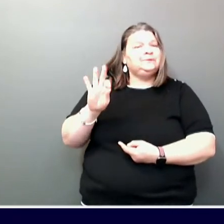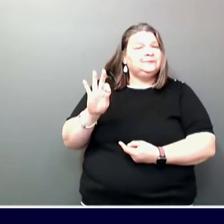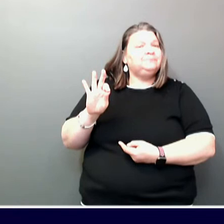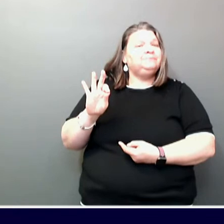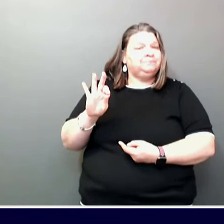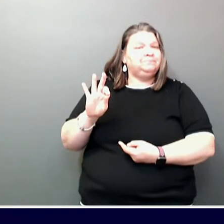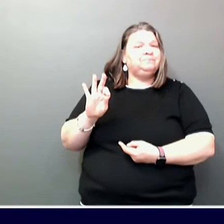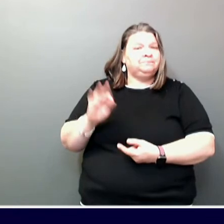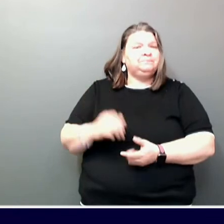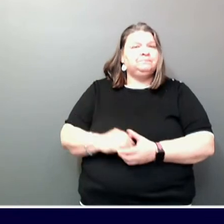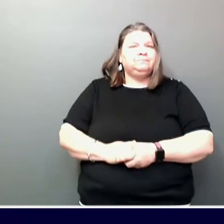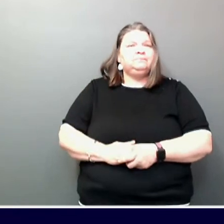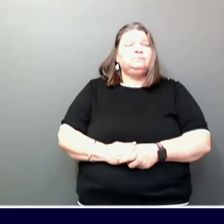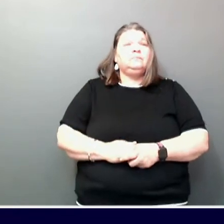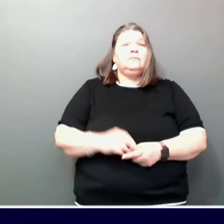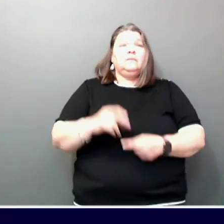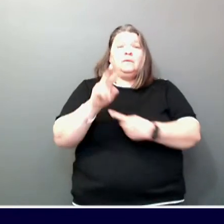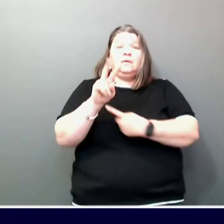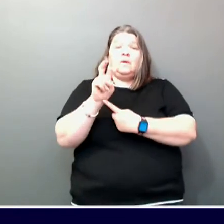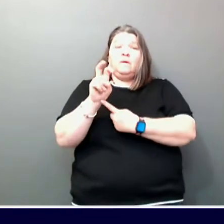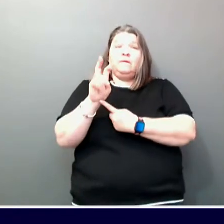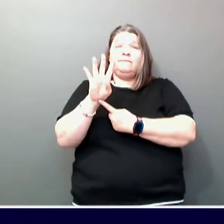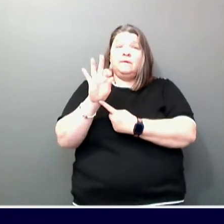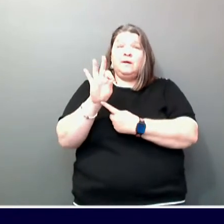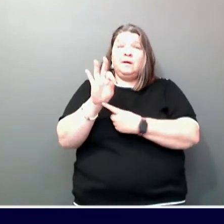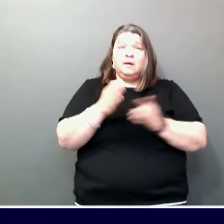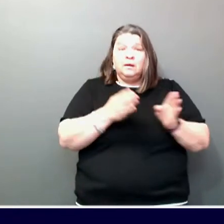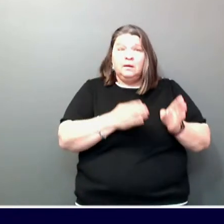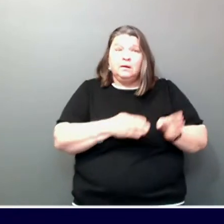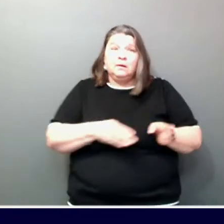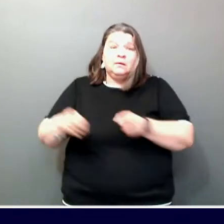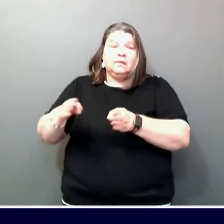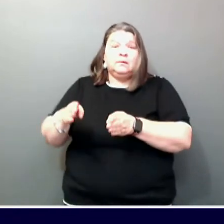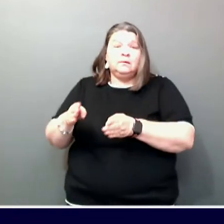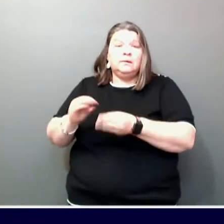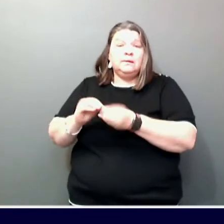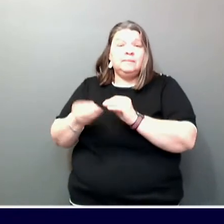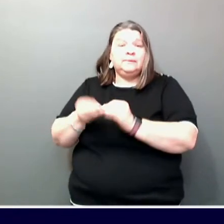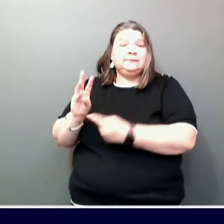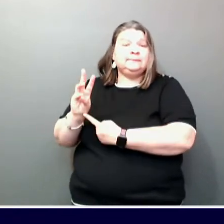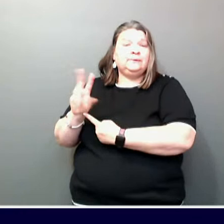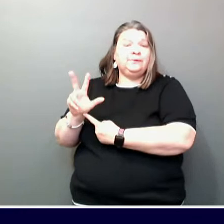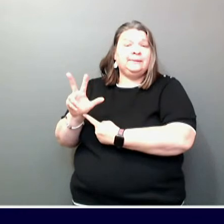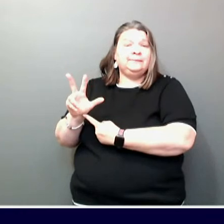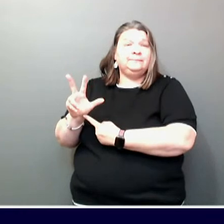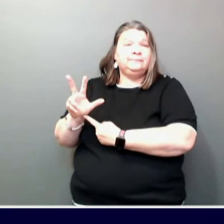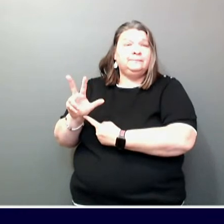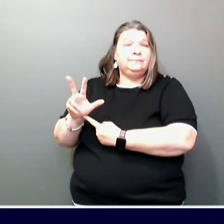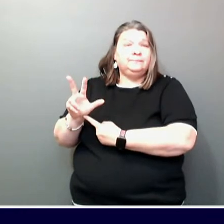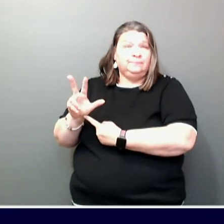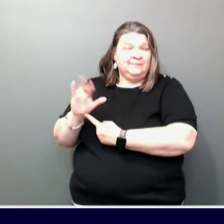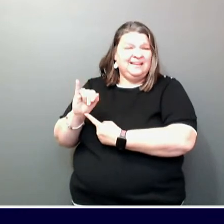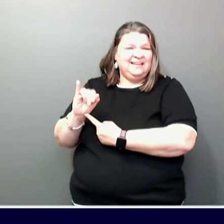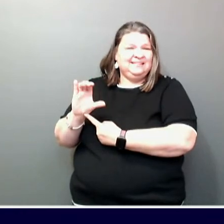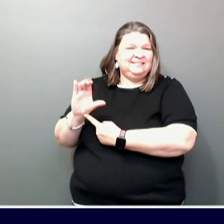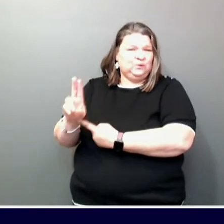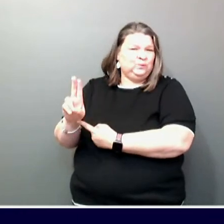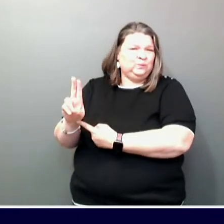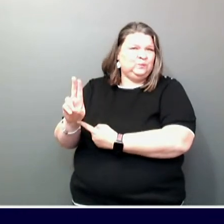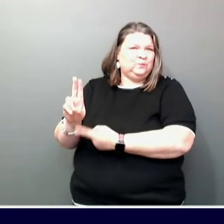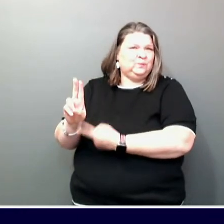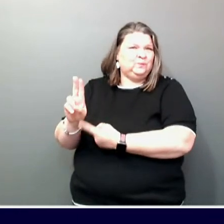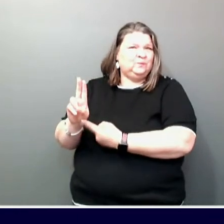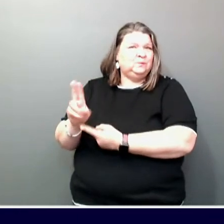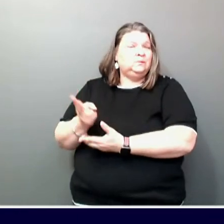those 249, 63 are in an intensive care unit, whereas 2 weeks ago, 83 were in an intensive care